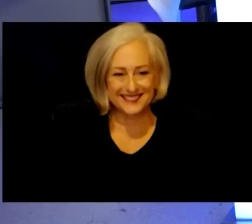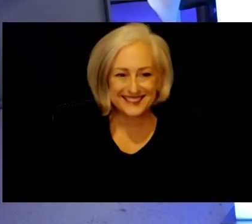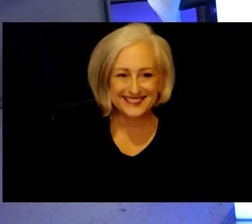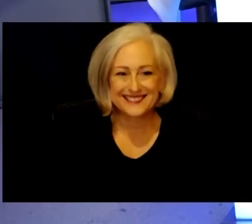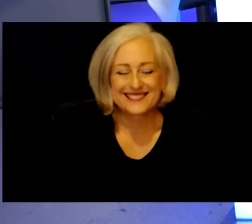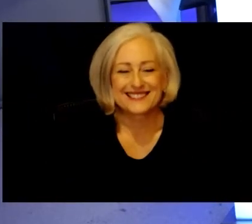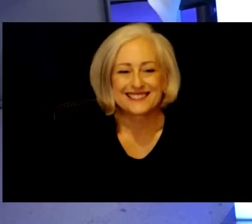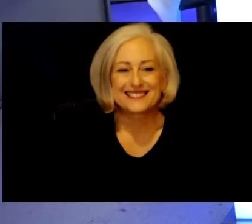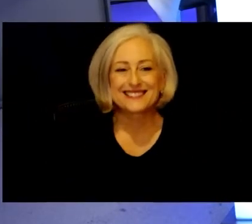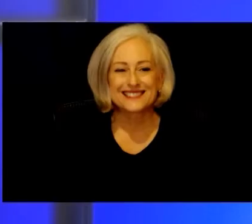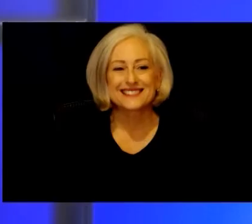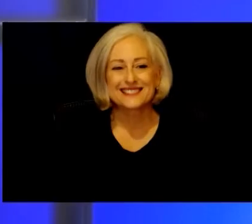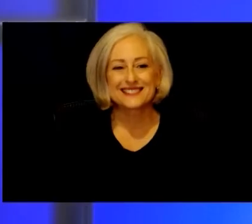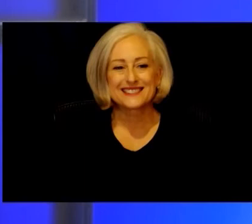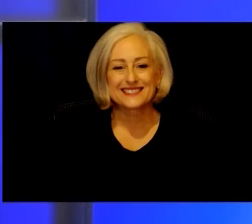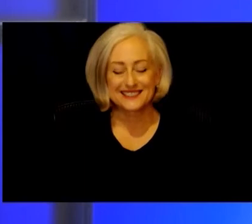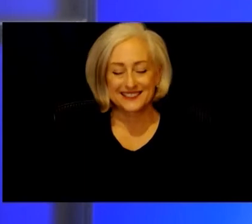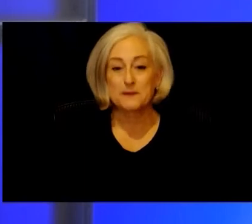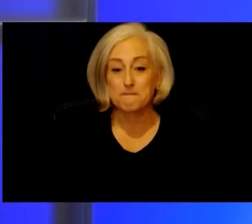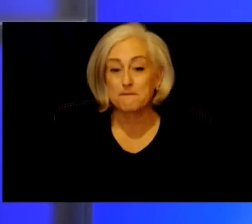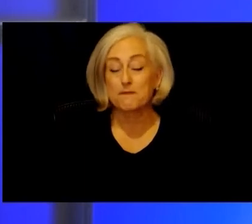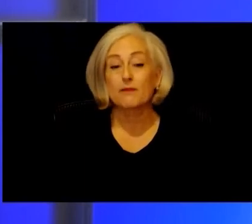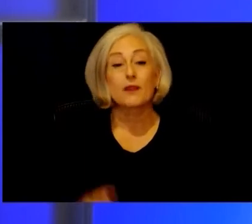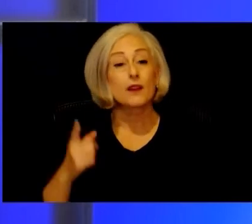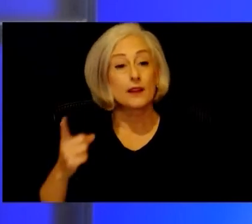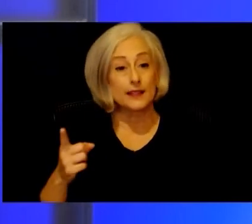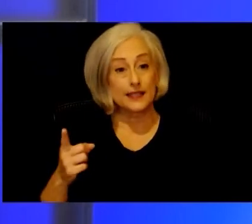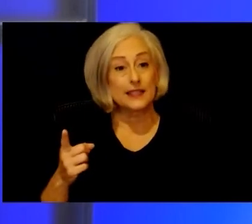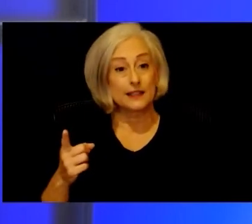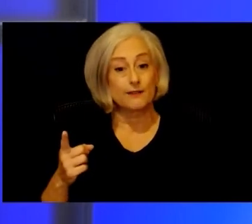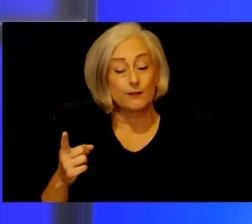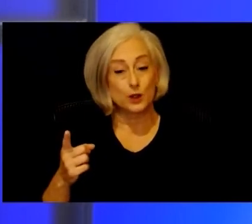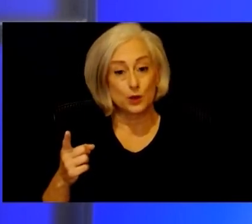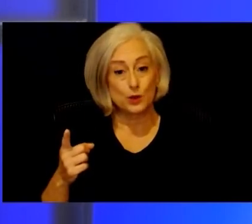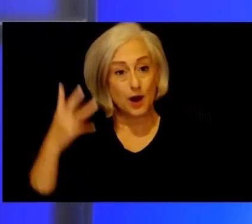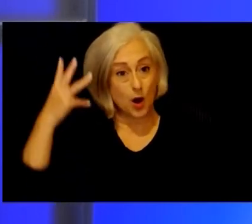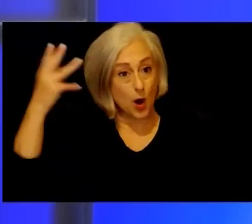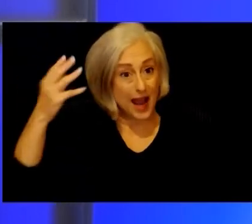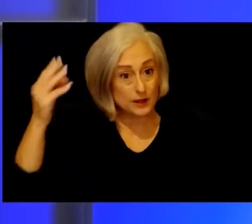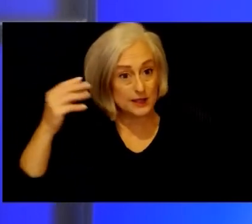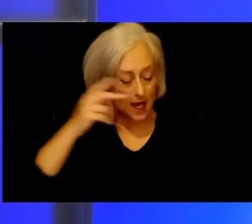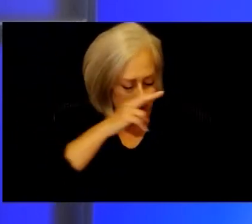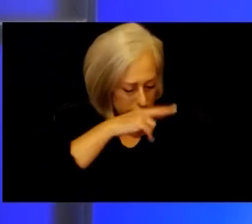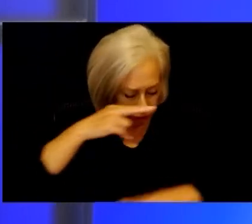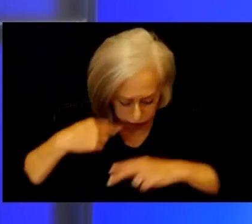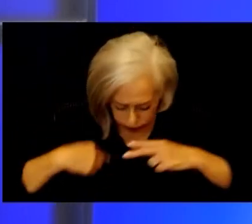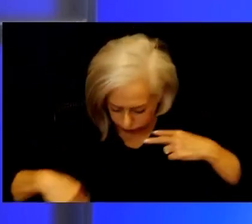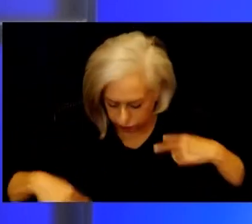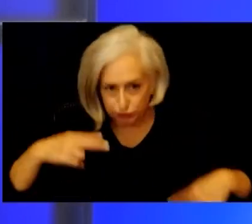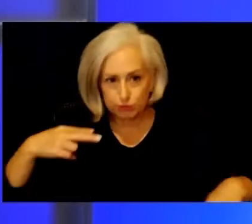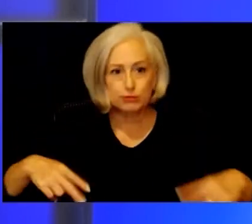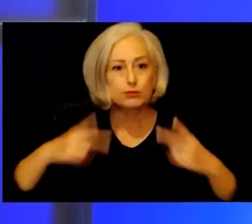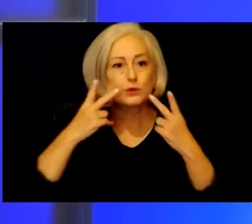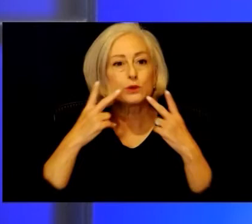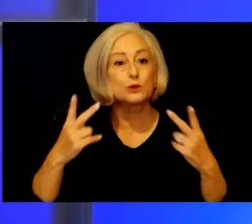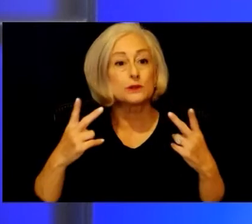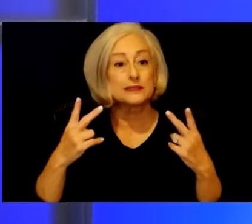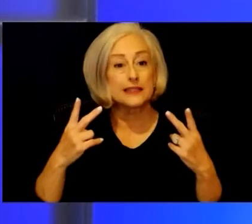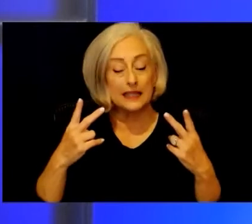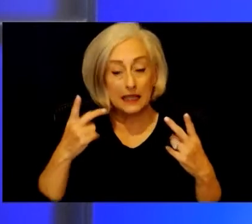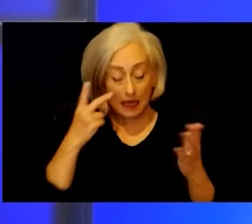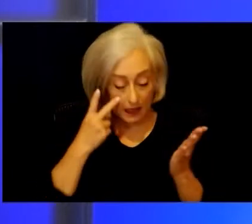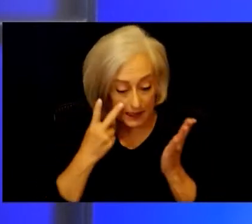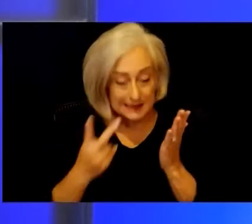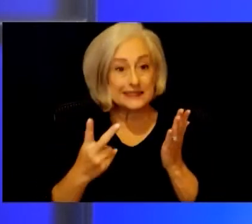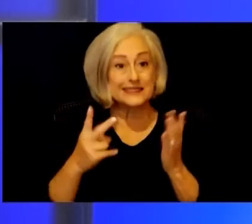Certainly when you get back in, from being outdoors, check your skin always, and make sure to remove ticks as soon as